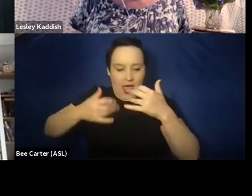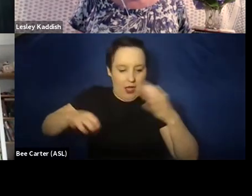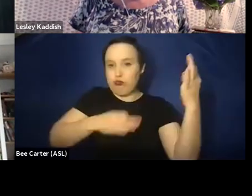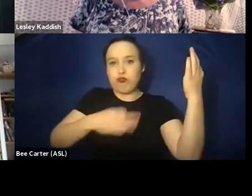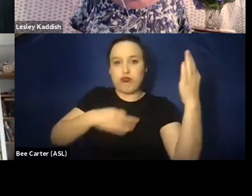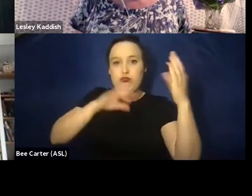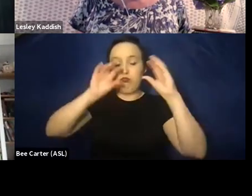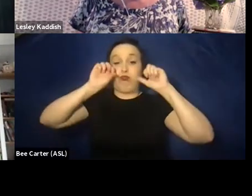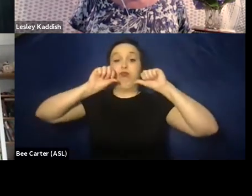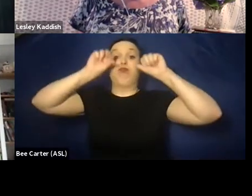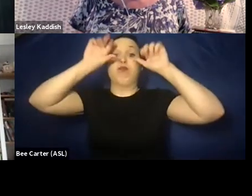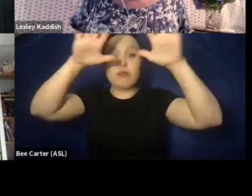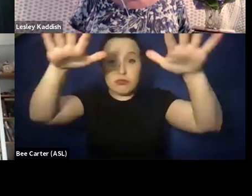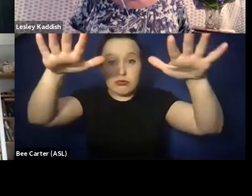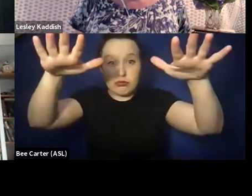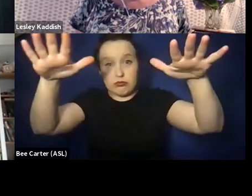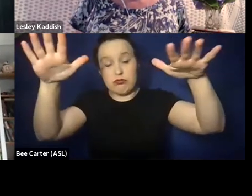space. And then